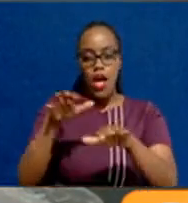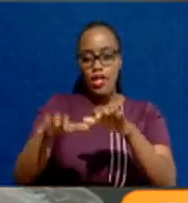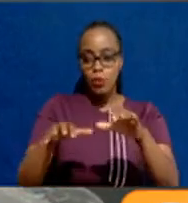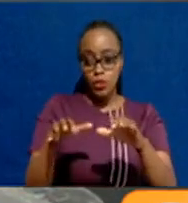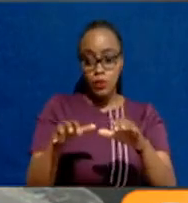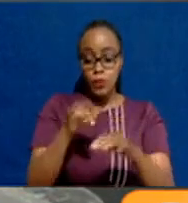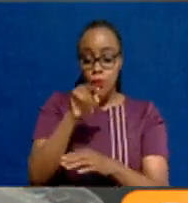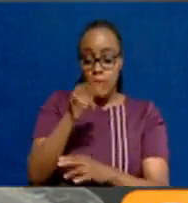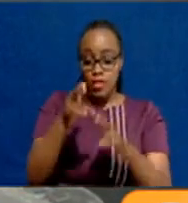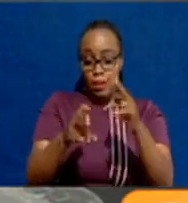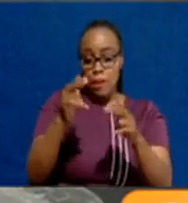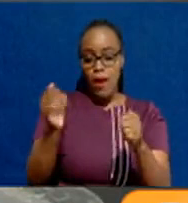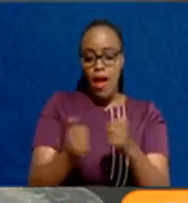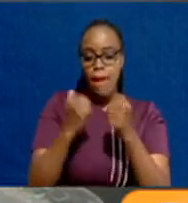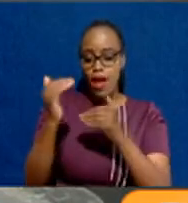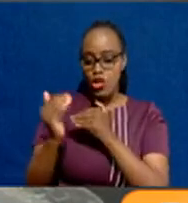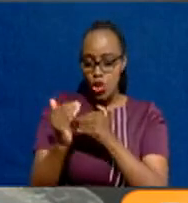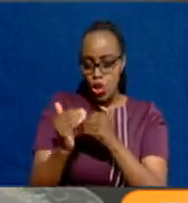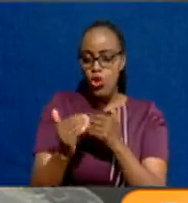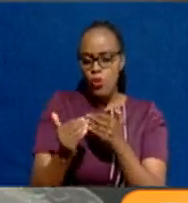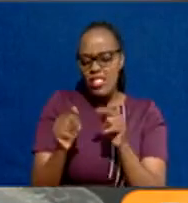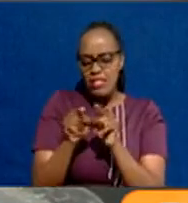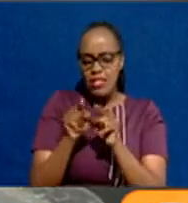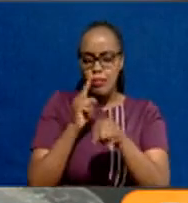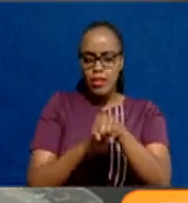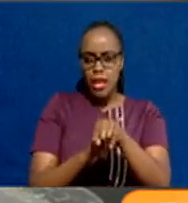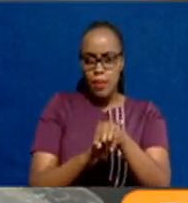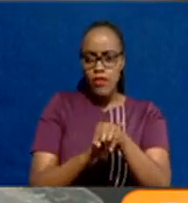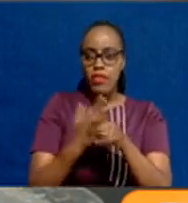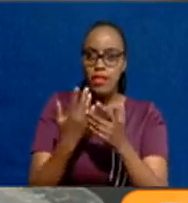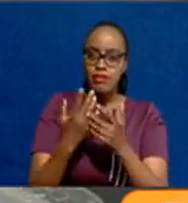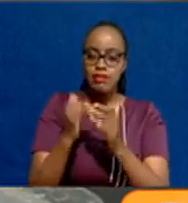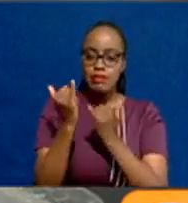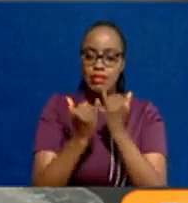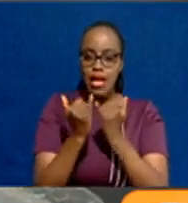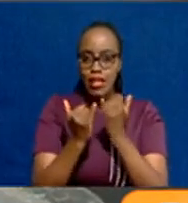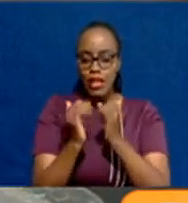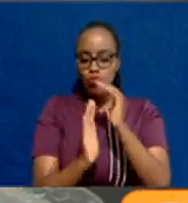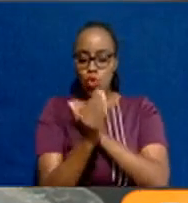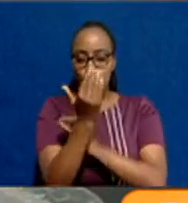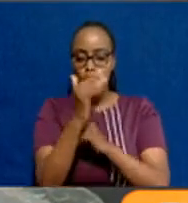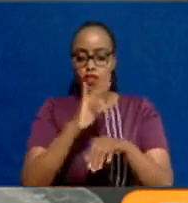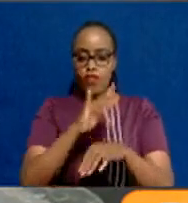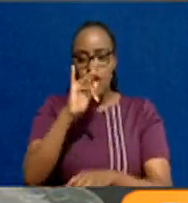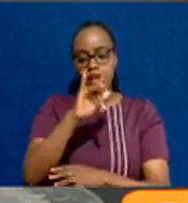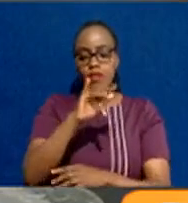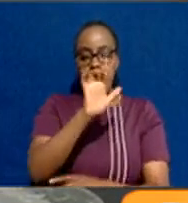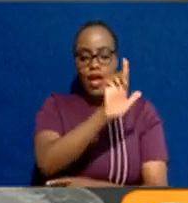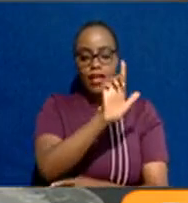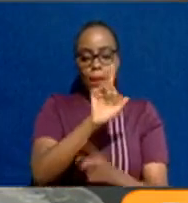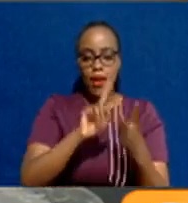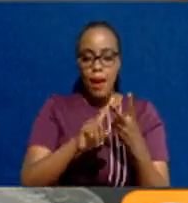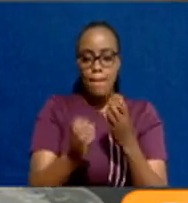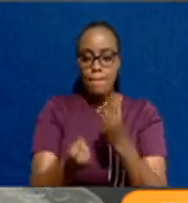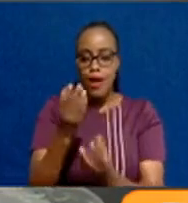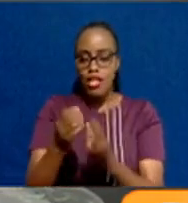Now, the attacks, which occurred almost simultaneously in the wee hours of Saturday, affected the counties of Laikipia,